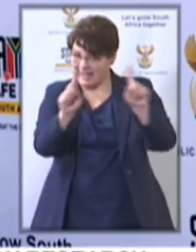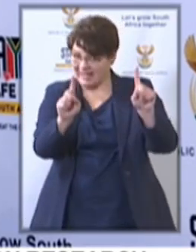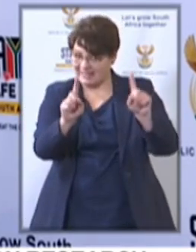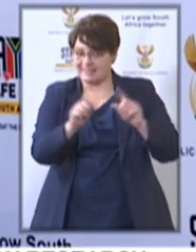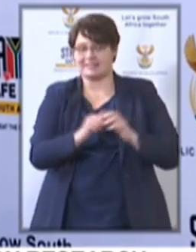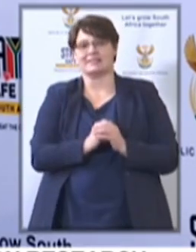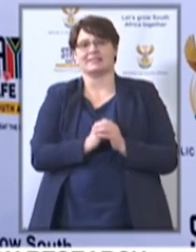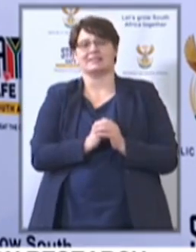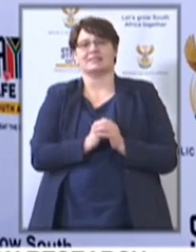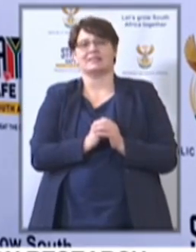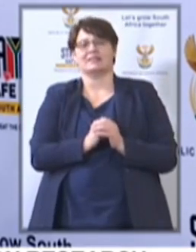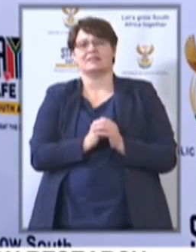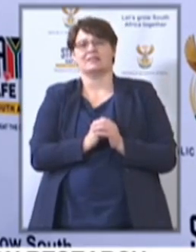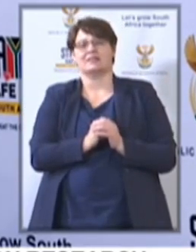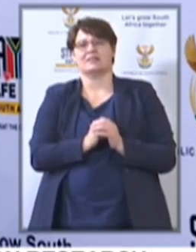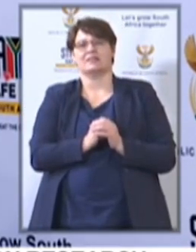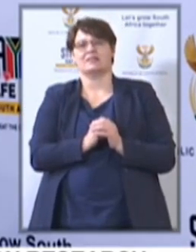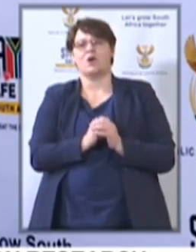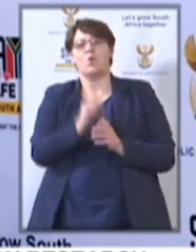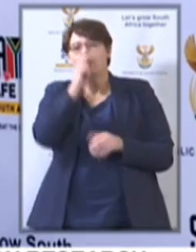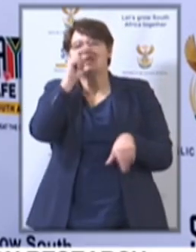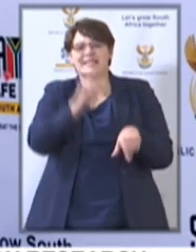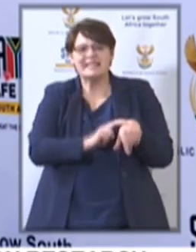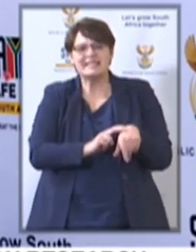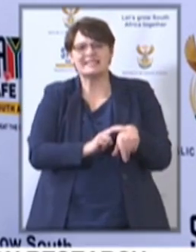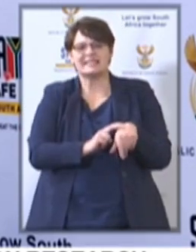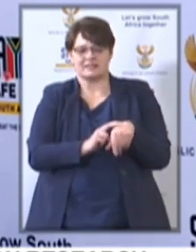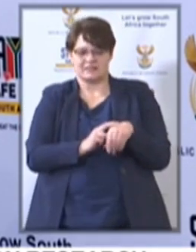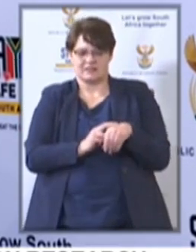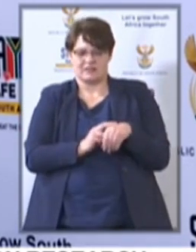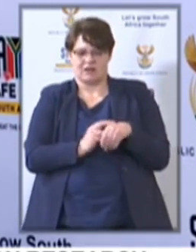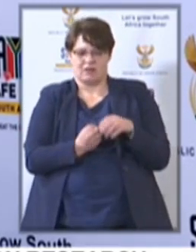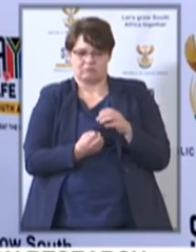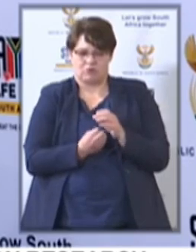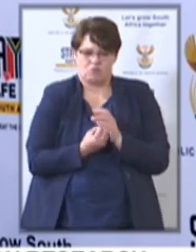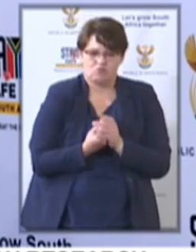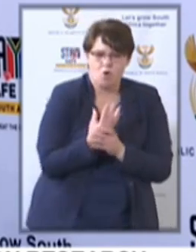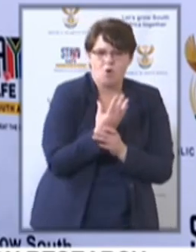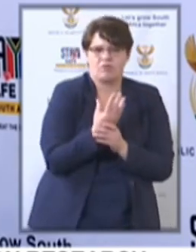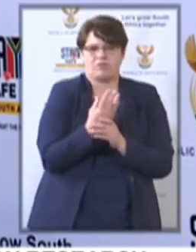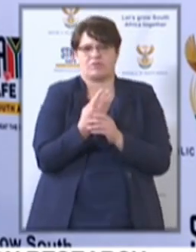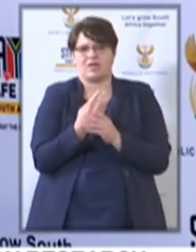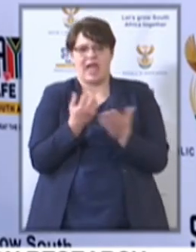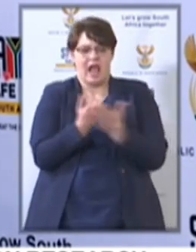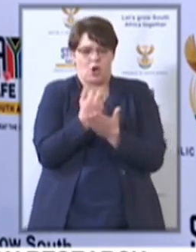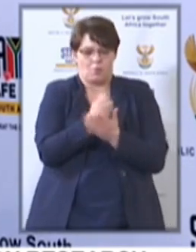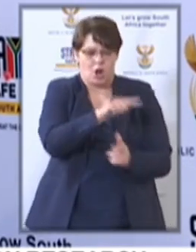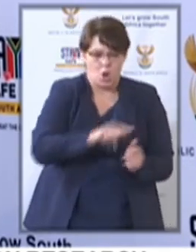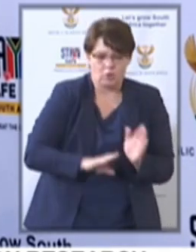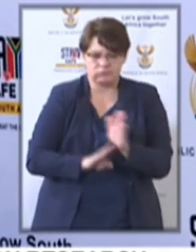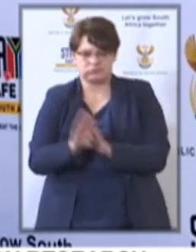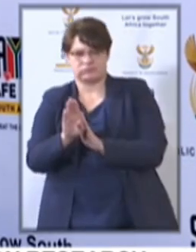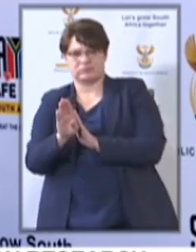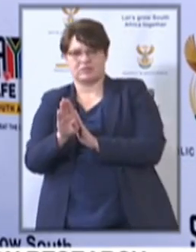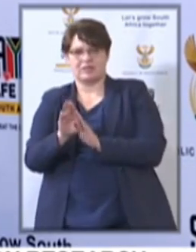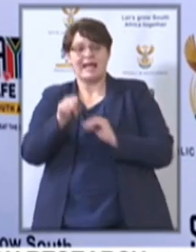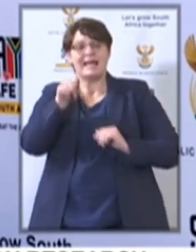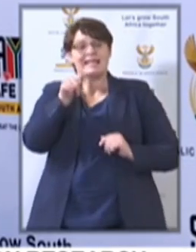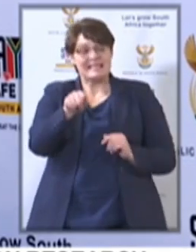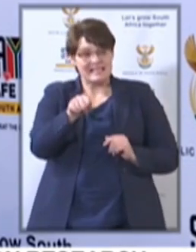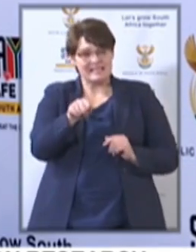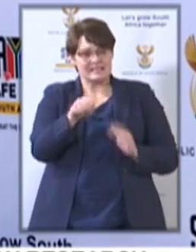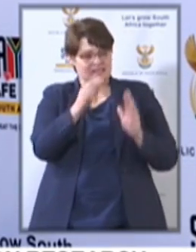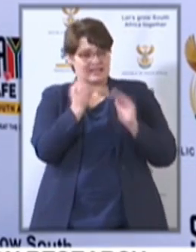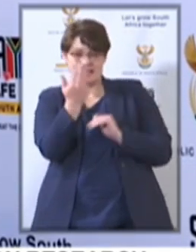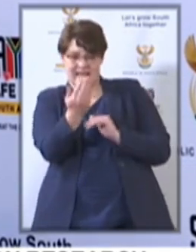this, that in order to stimulate growth and empower our local economy, this tender for gadgets